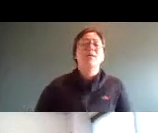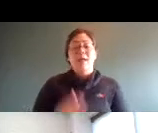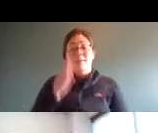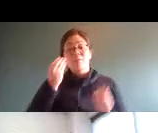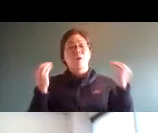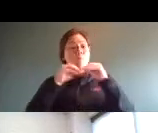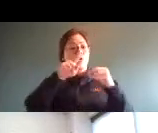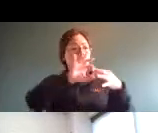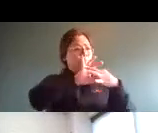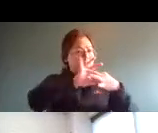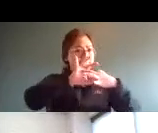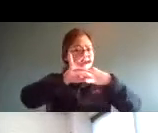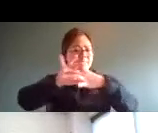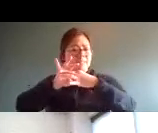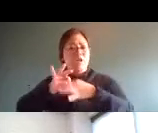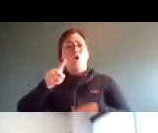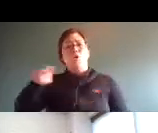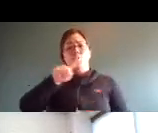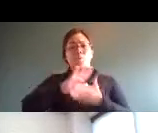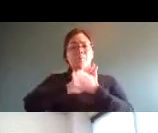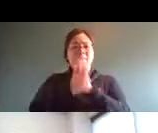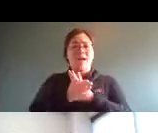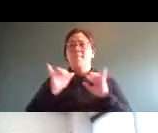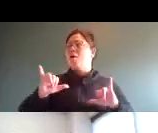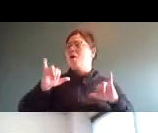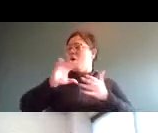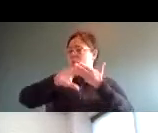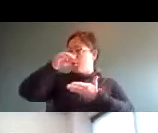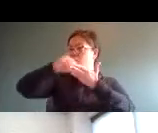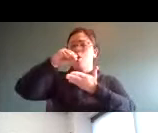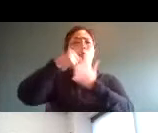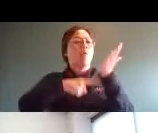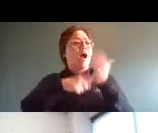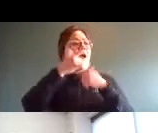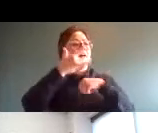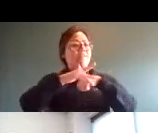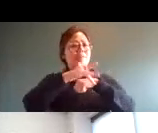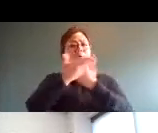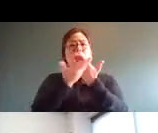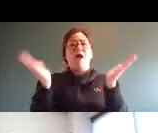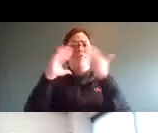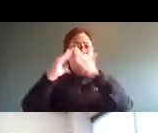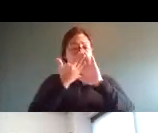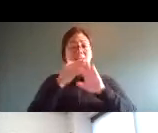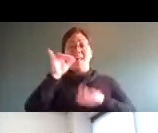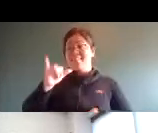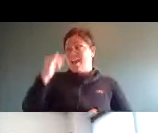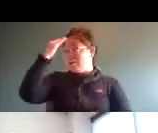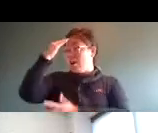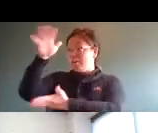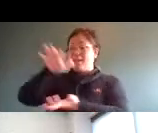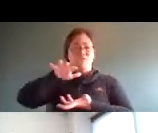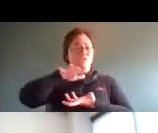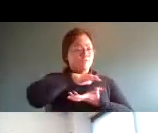more that as an employer, you become educated in the resources that are available. And then we take that knowledge and we also share